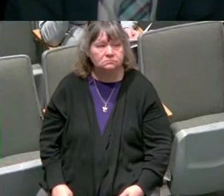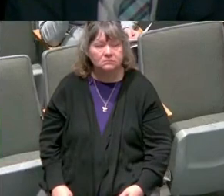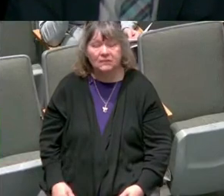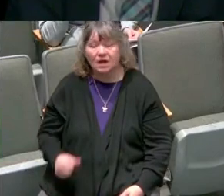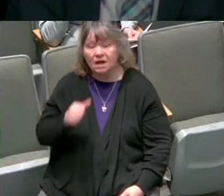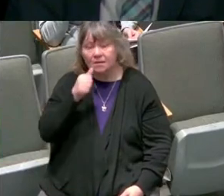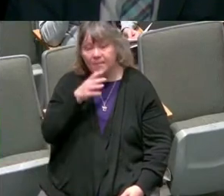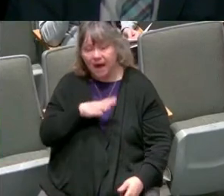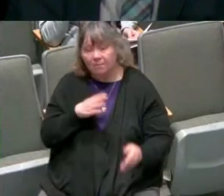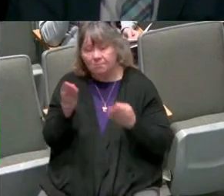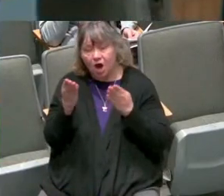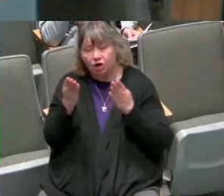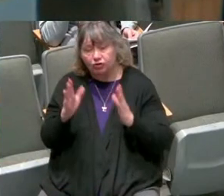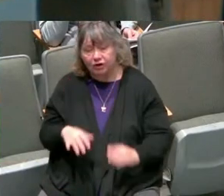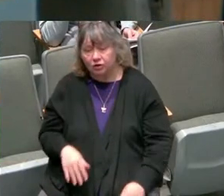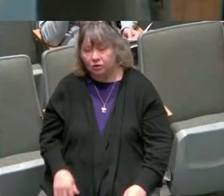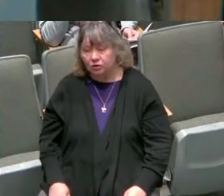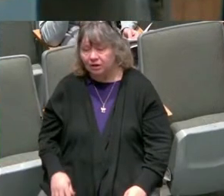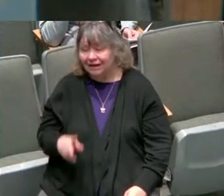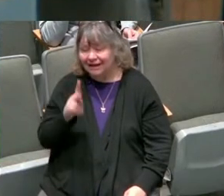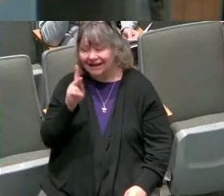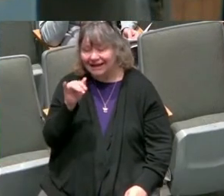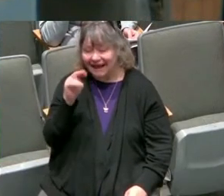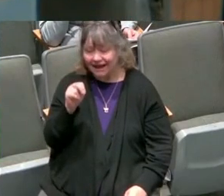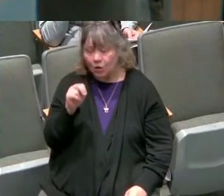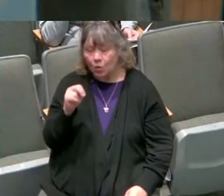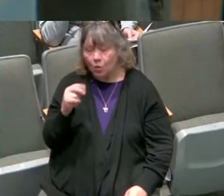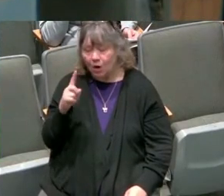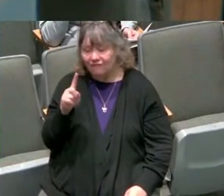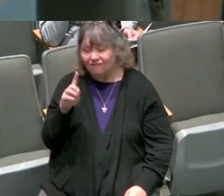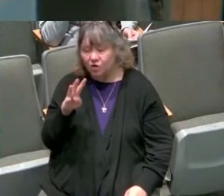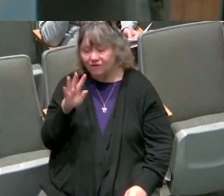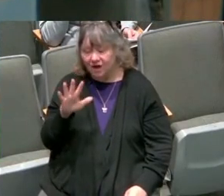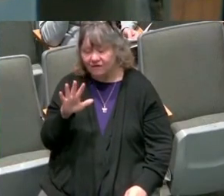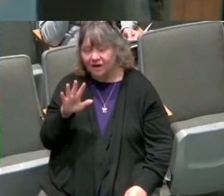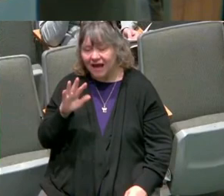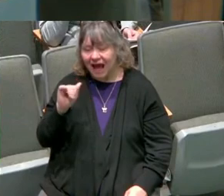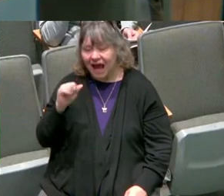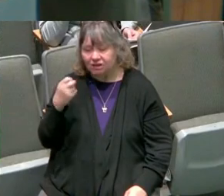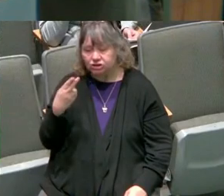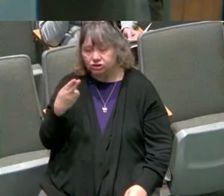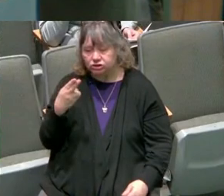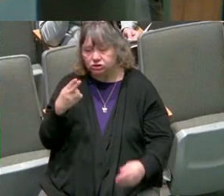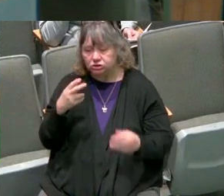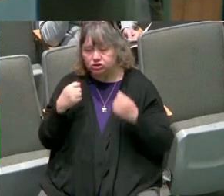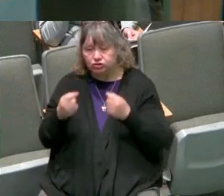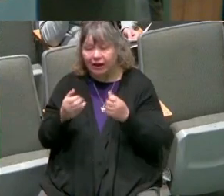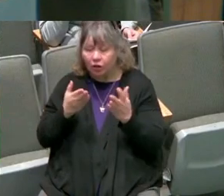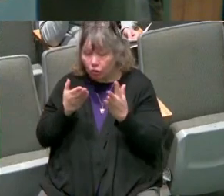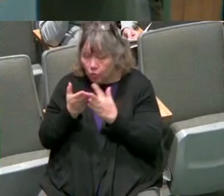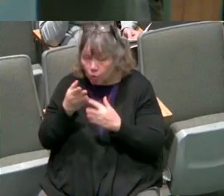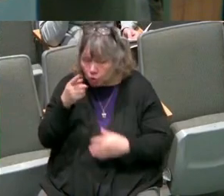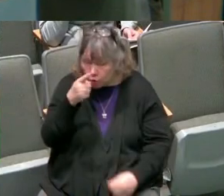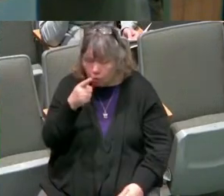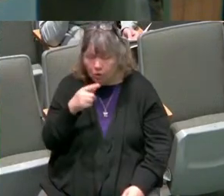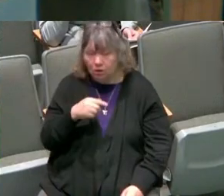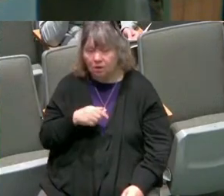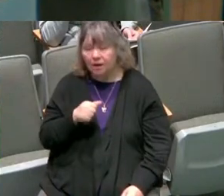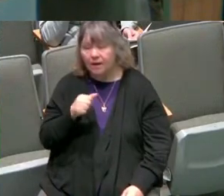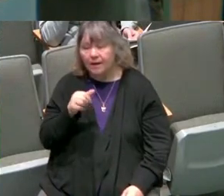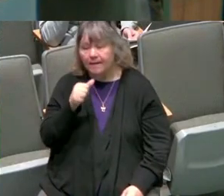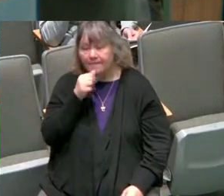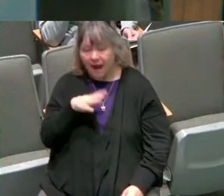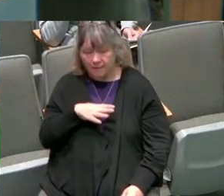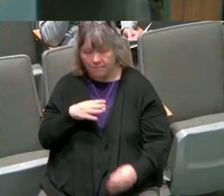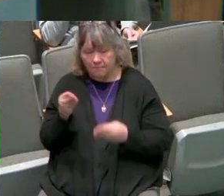matter moderator Ken Weiss metal 145 Ash Street through you had a moderator